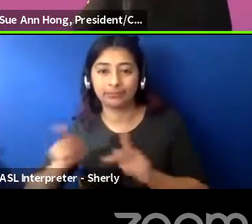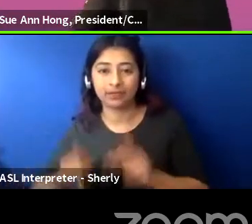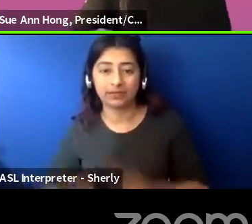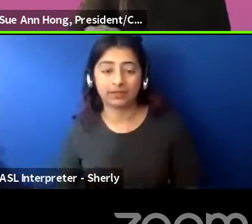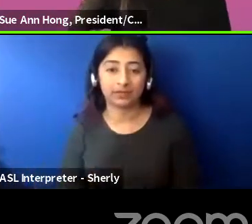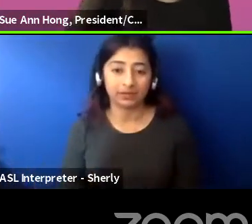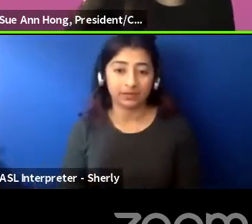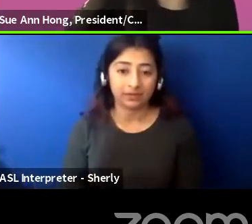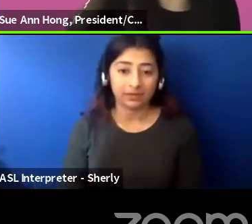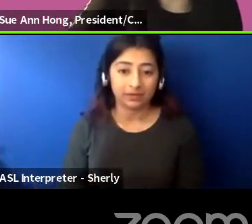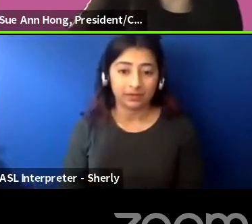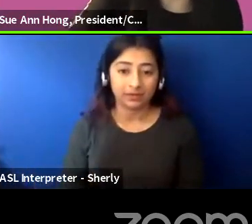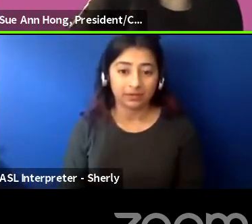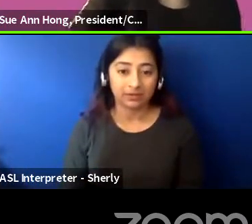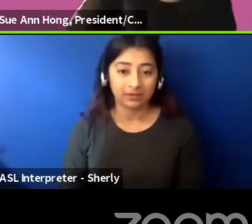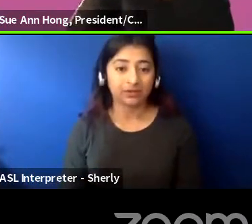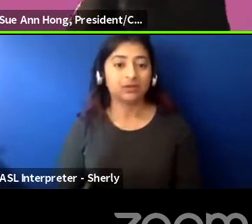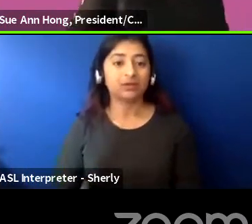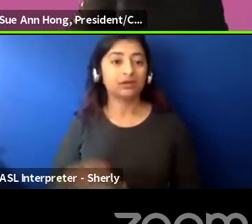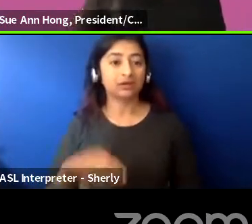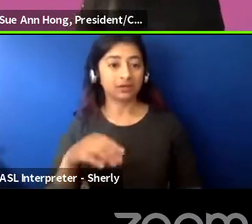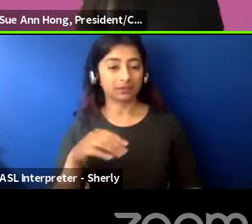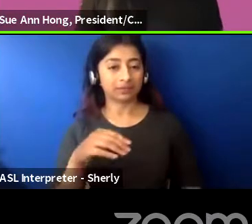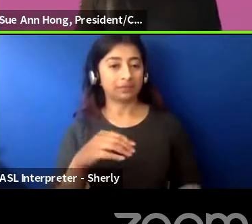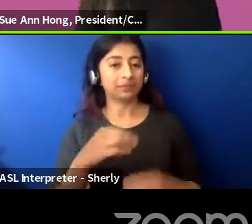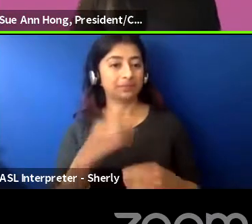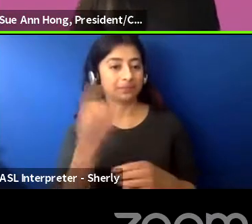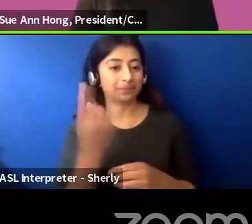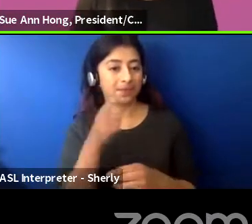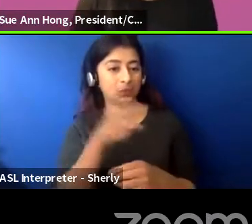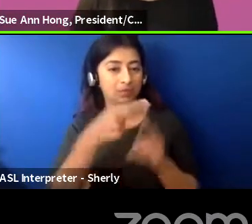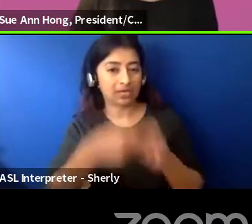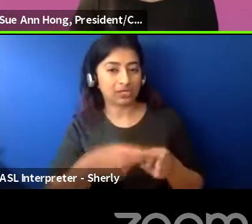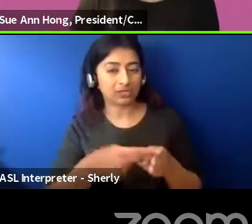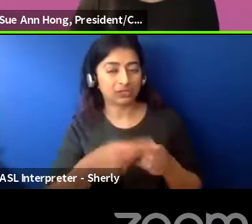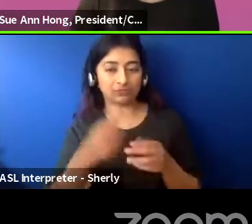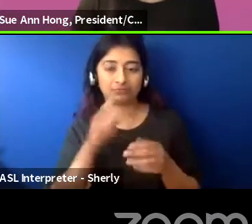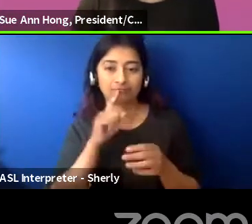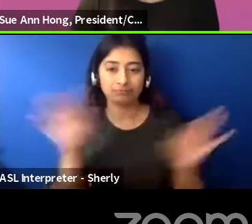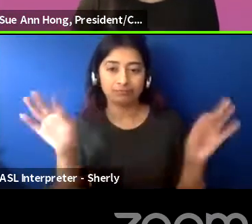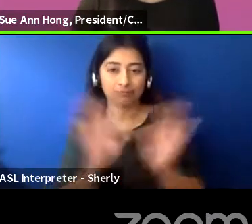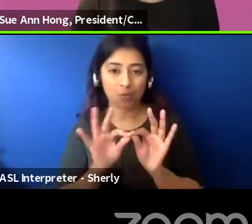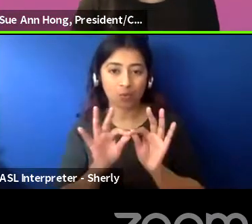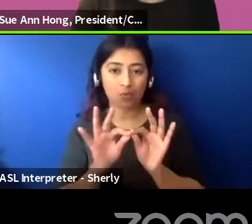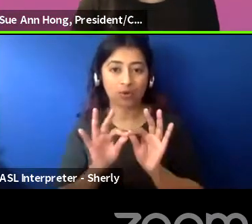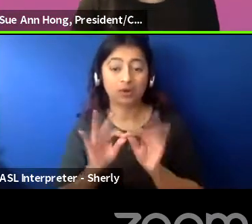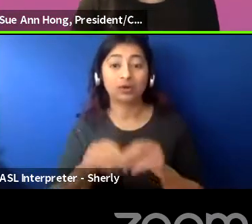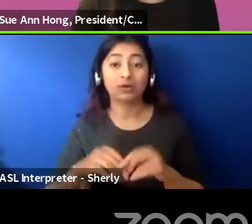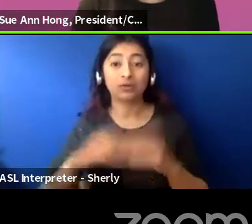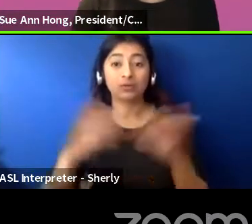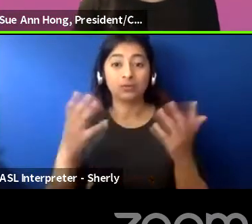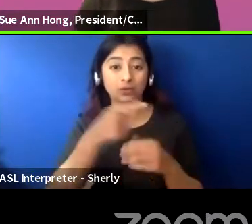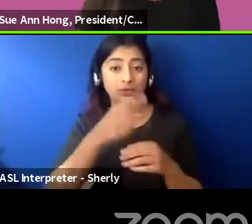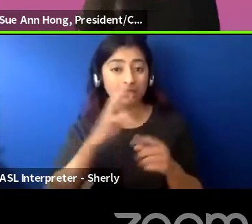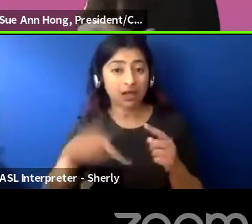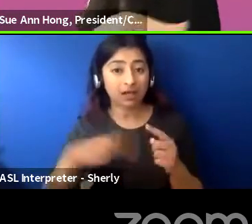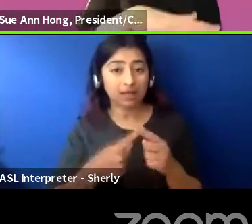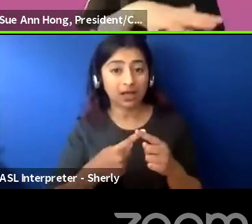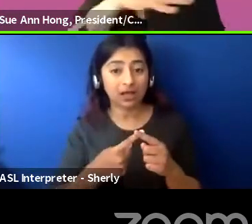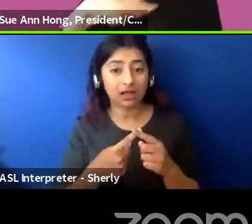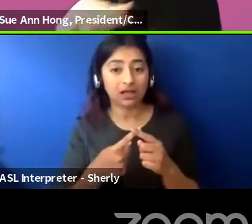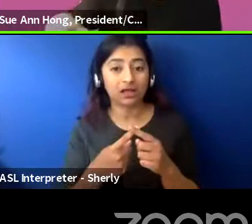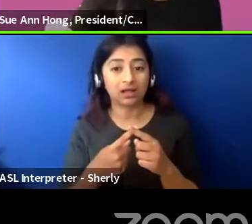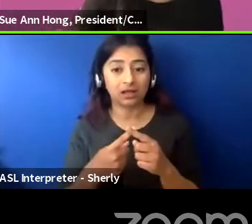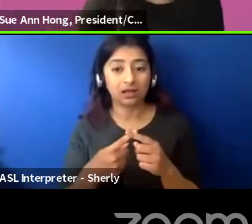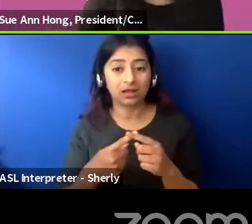Cindy and Cecilia, I think one of the things that you bring up that's very important is that what you're talking about is there's